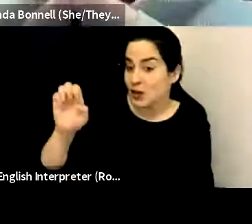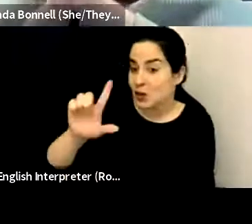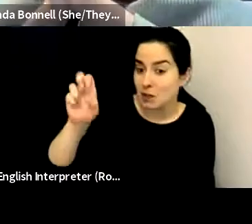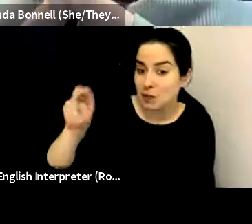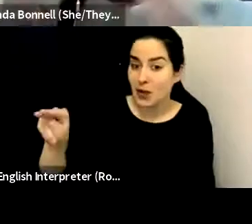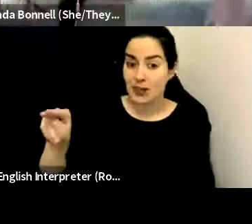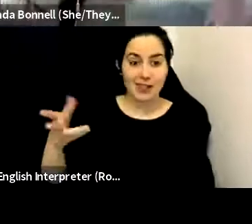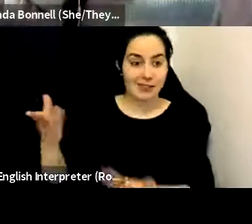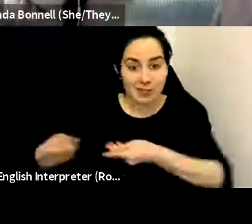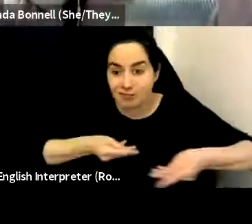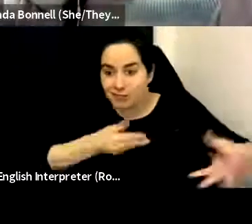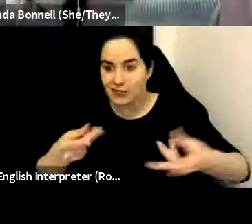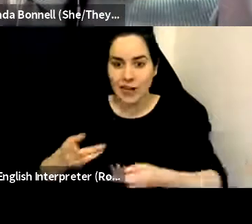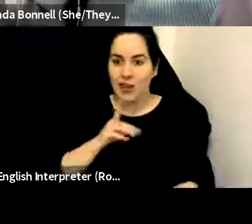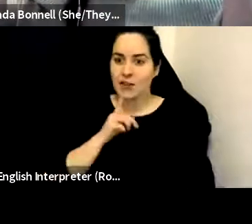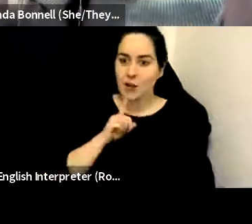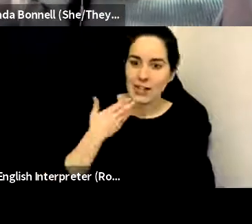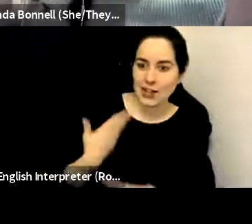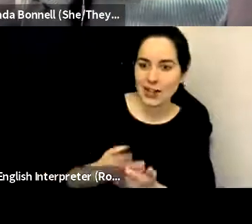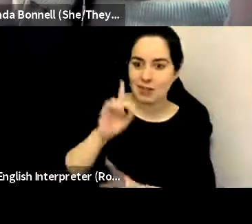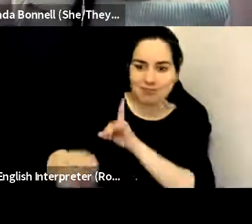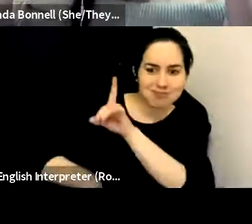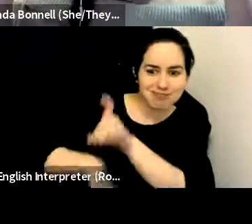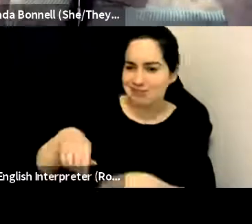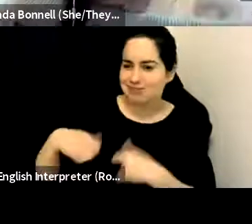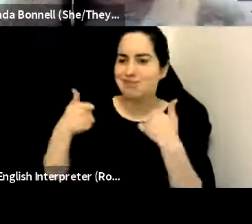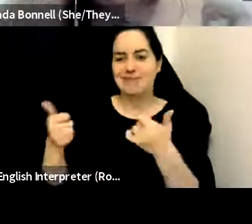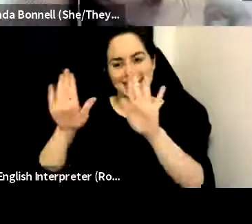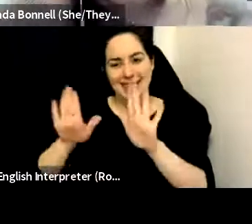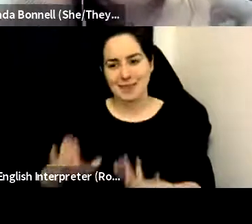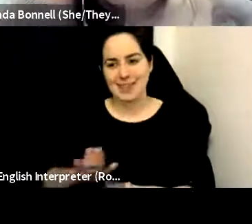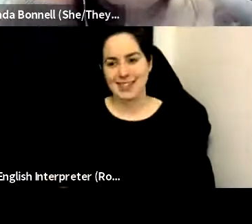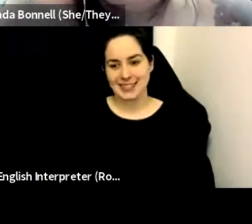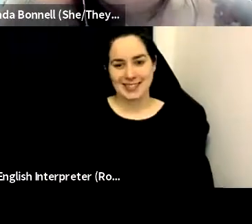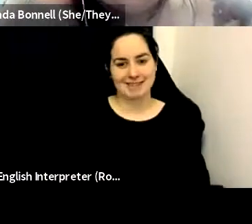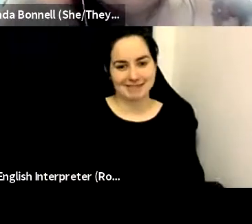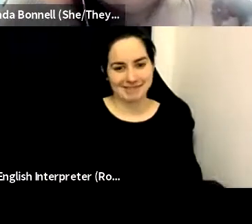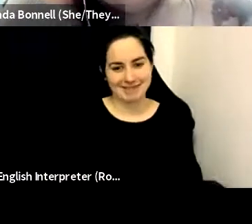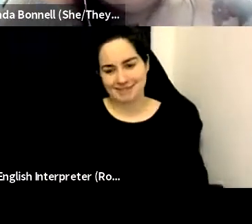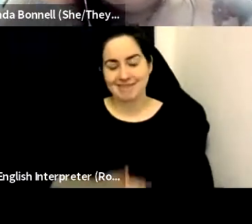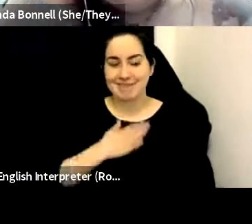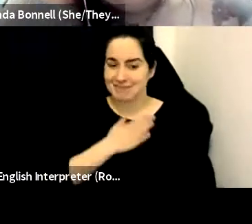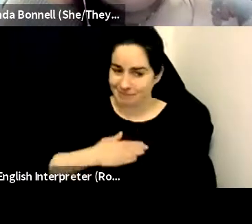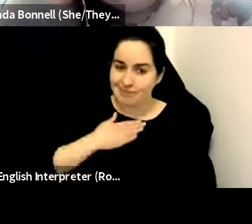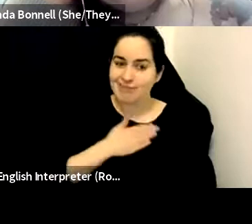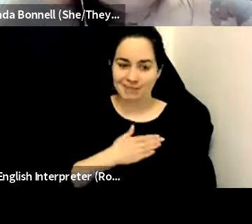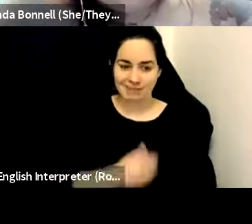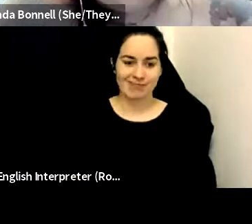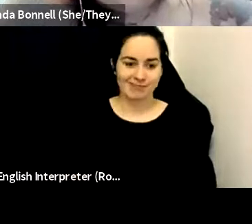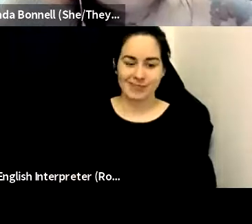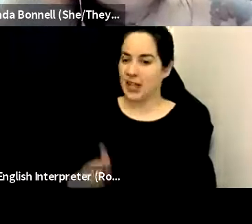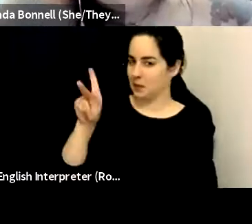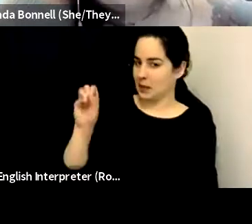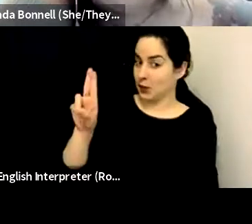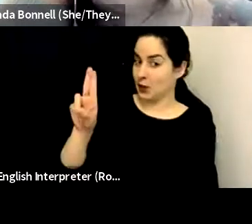having such evocative and wonderful questions. Really appreciate it. Yeah, I just echo Ku speaking.